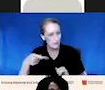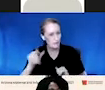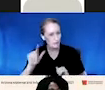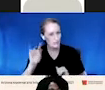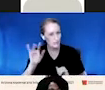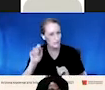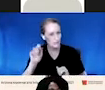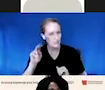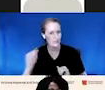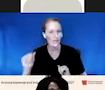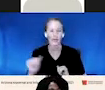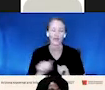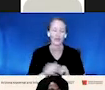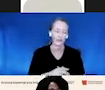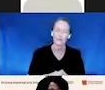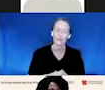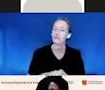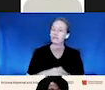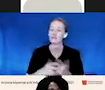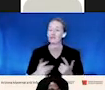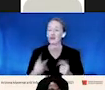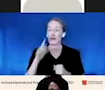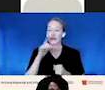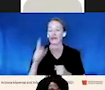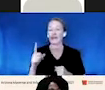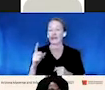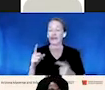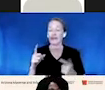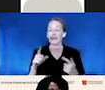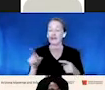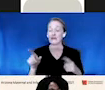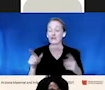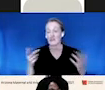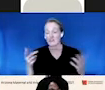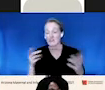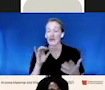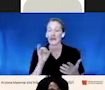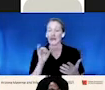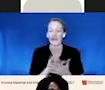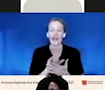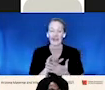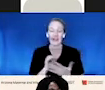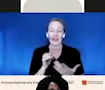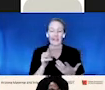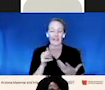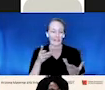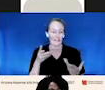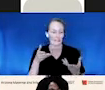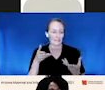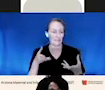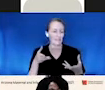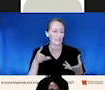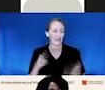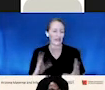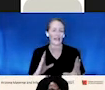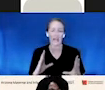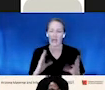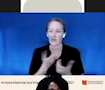the mom. And I think as a result, that has really helped create a safe space for the mom to feel when she gets her